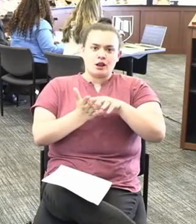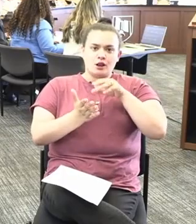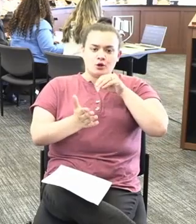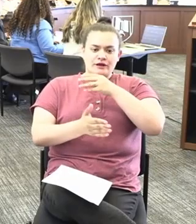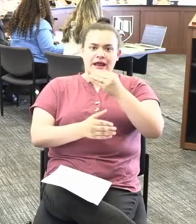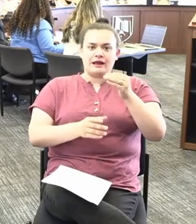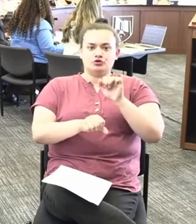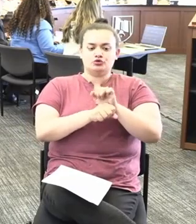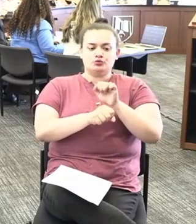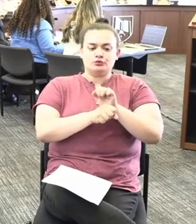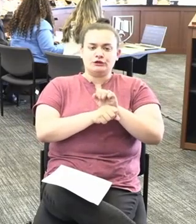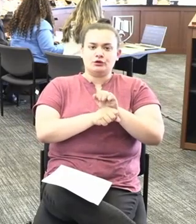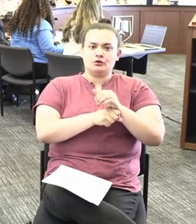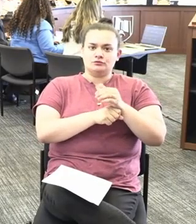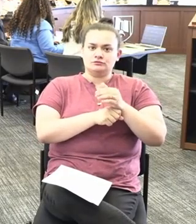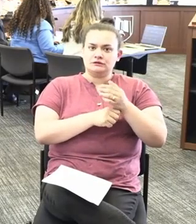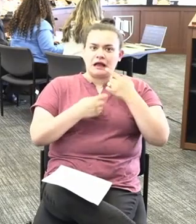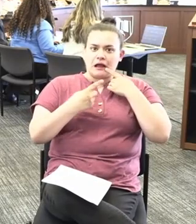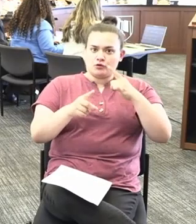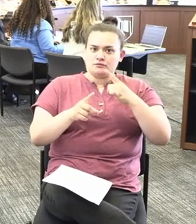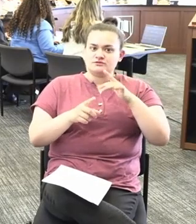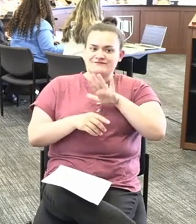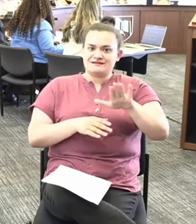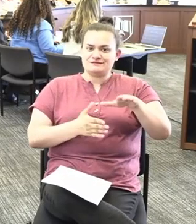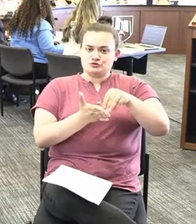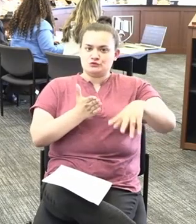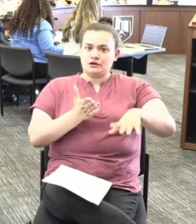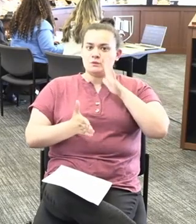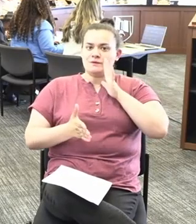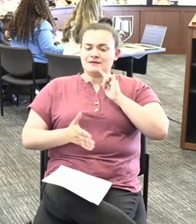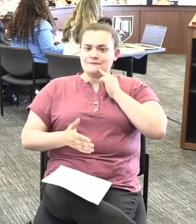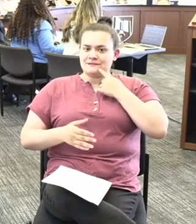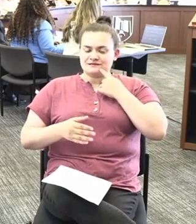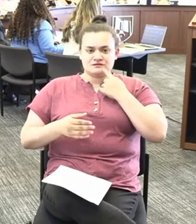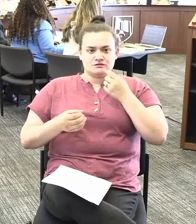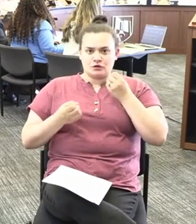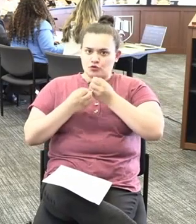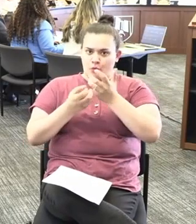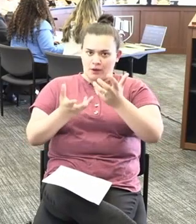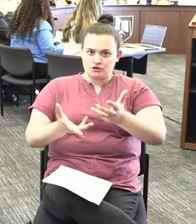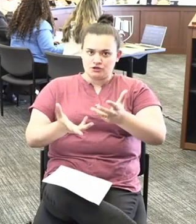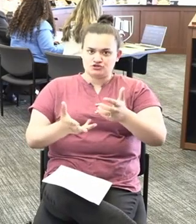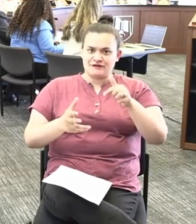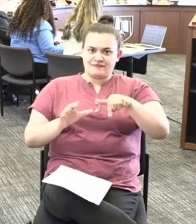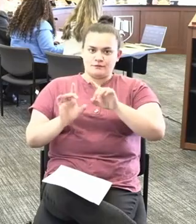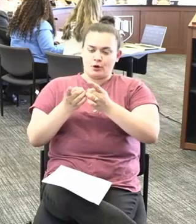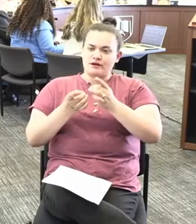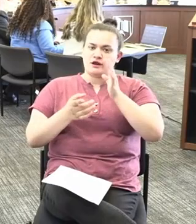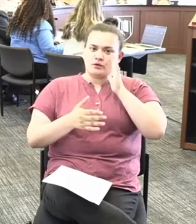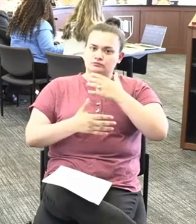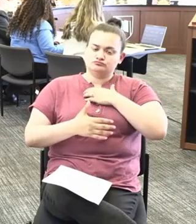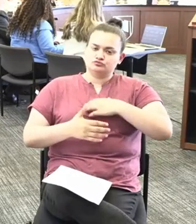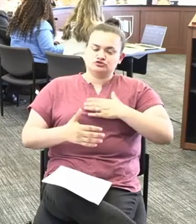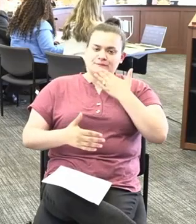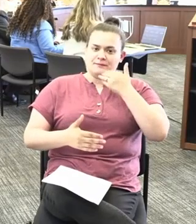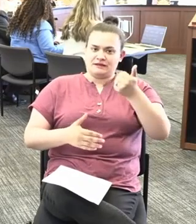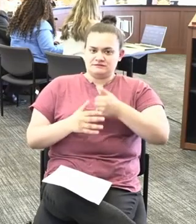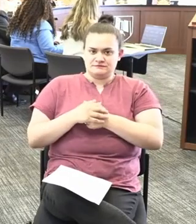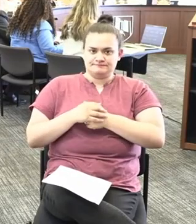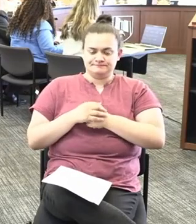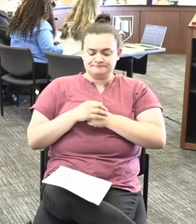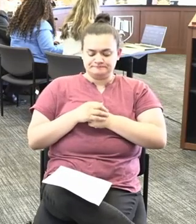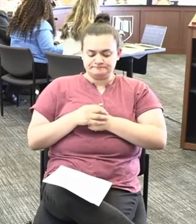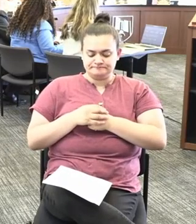career outcomes of his students. He will be missed greatly in this department, and we wish him all the best in his retirement.